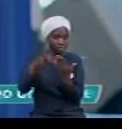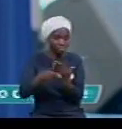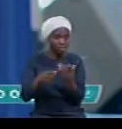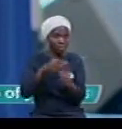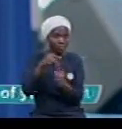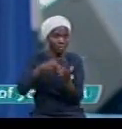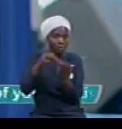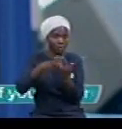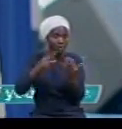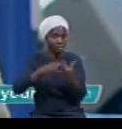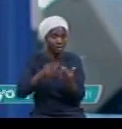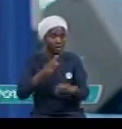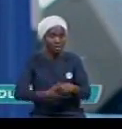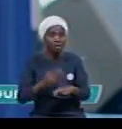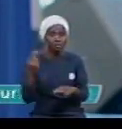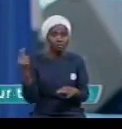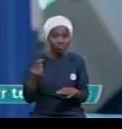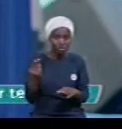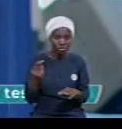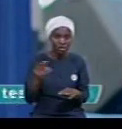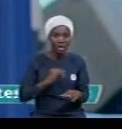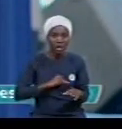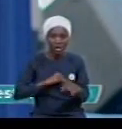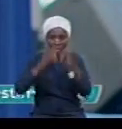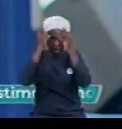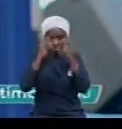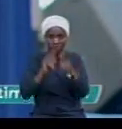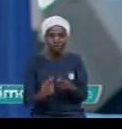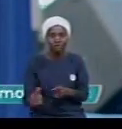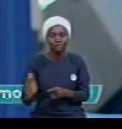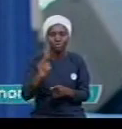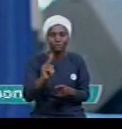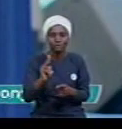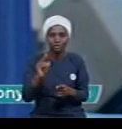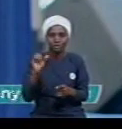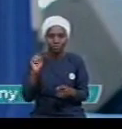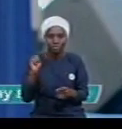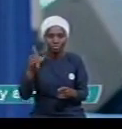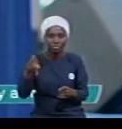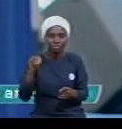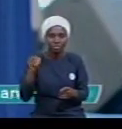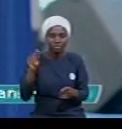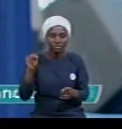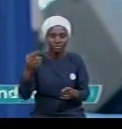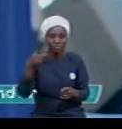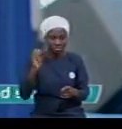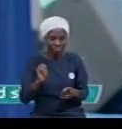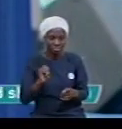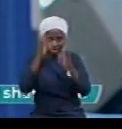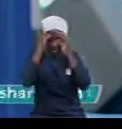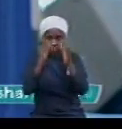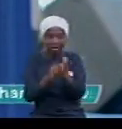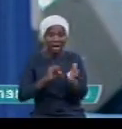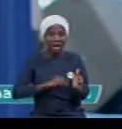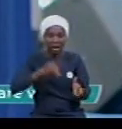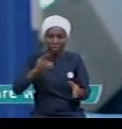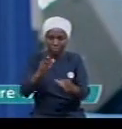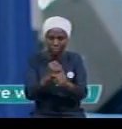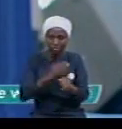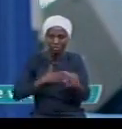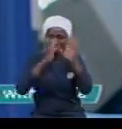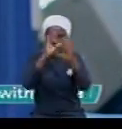when this crusade started on Thursday, I decided to use sponge. I was like, this crusade, I must receive my miracle. So I started using